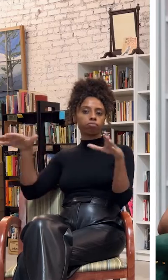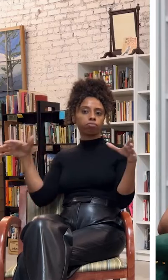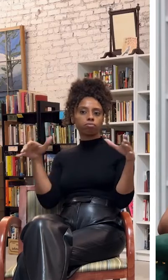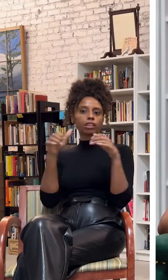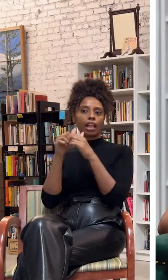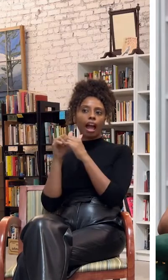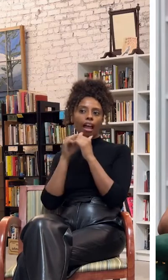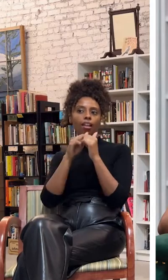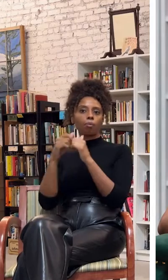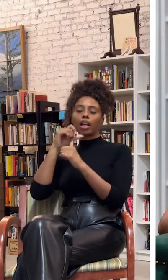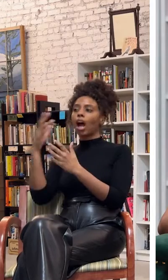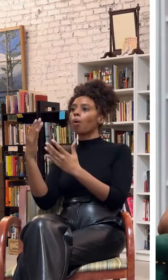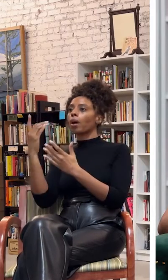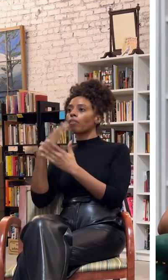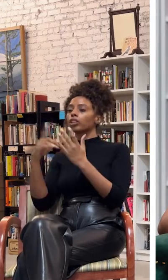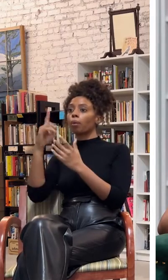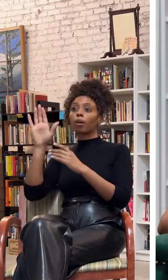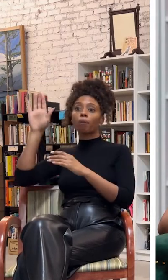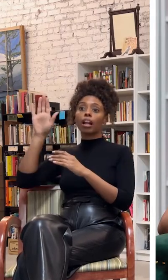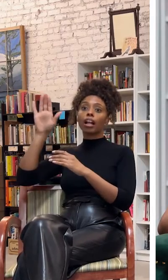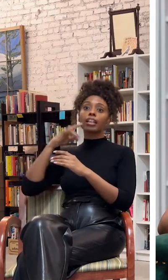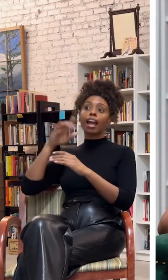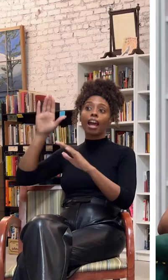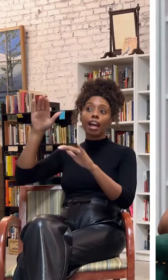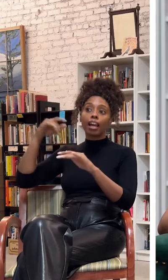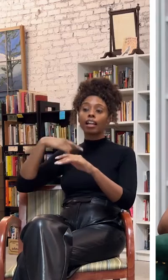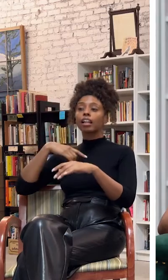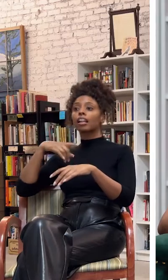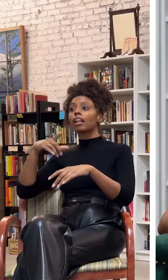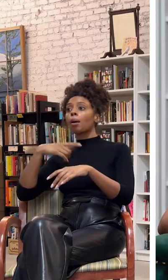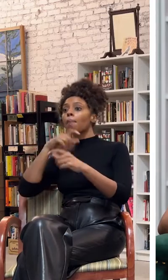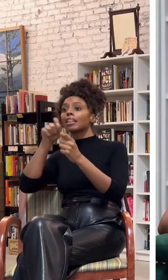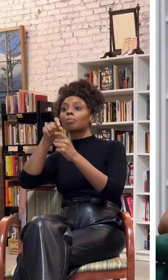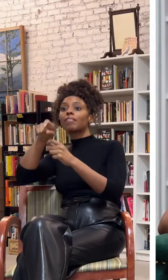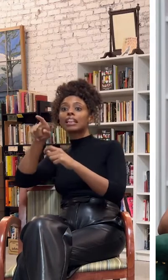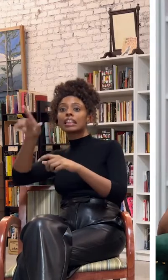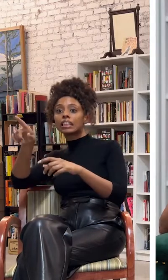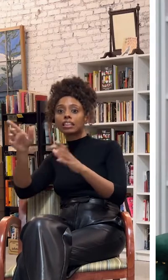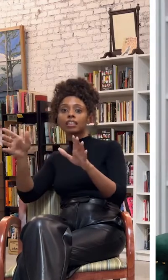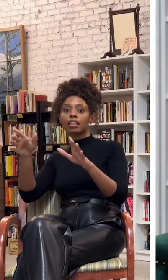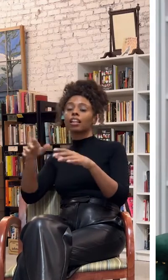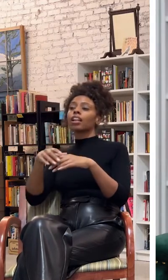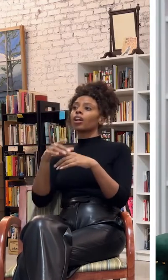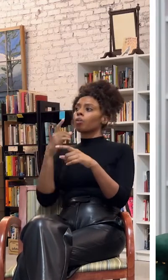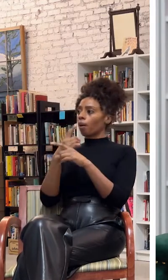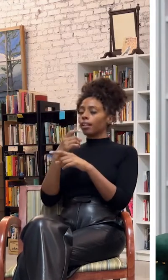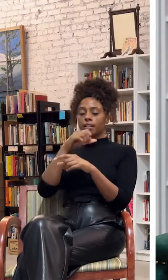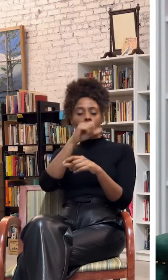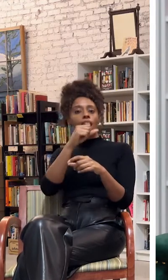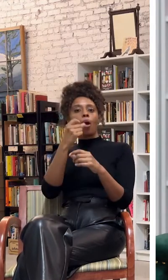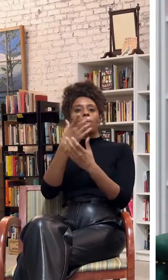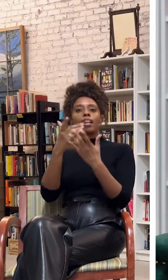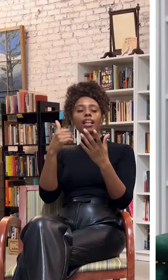way where we're not waiting for somebody to raise their hand and say, hey, here's what my specific need is, right? And one of the things I